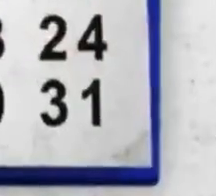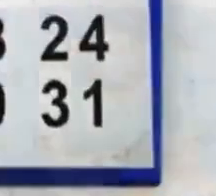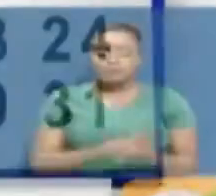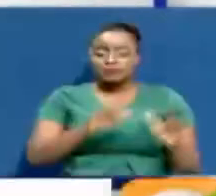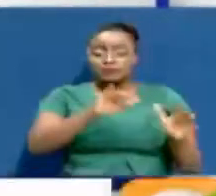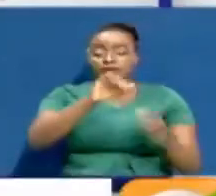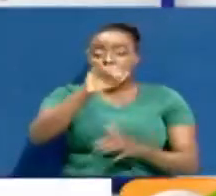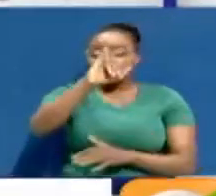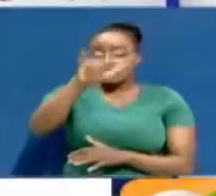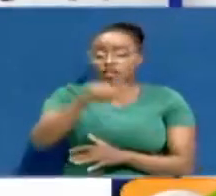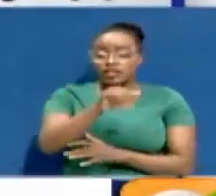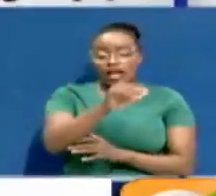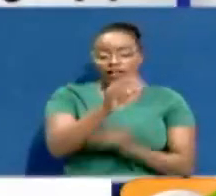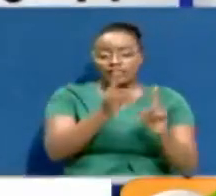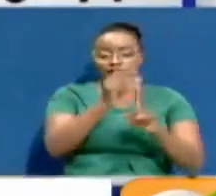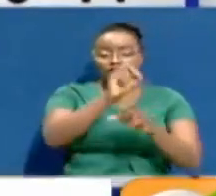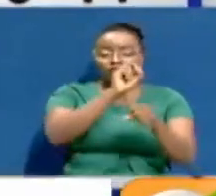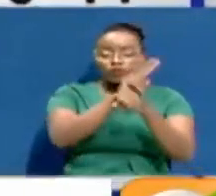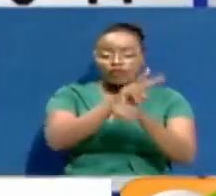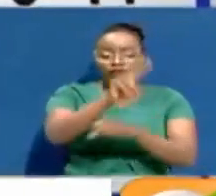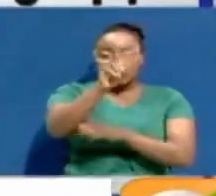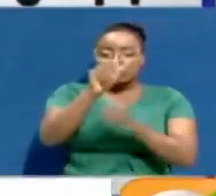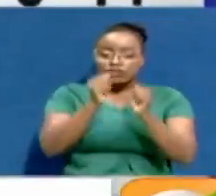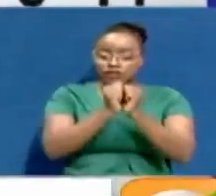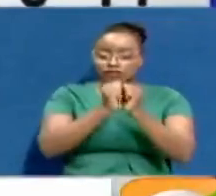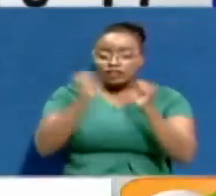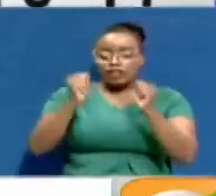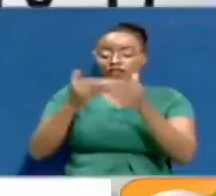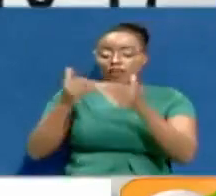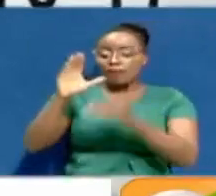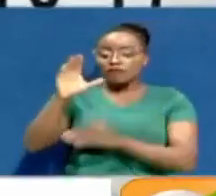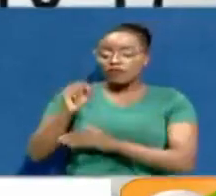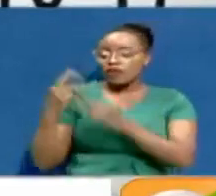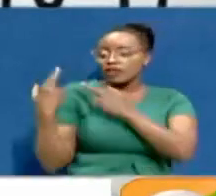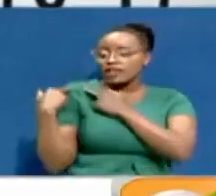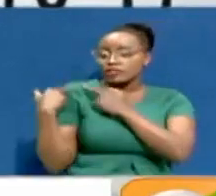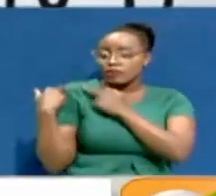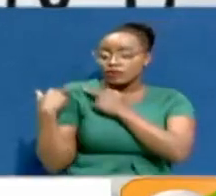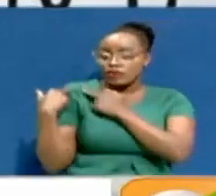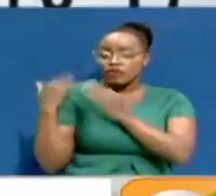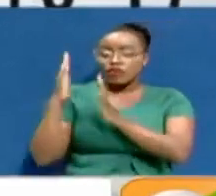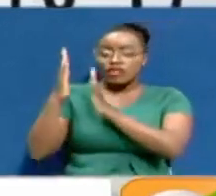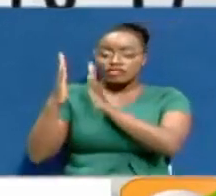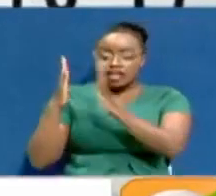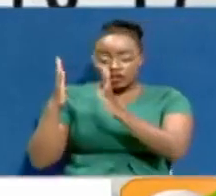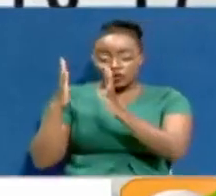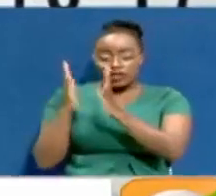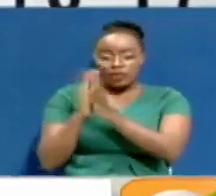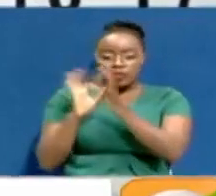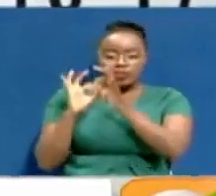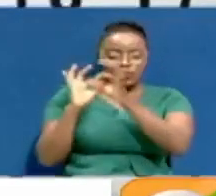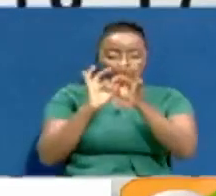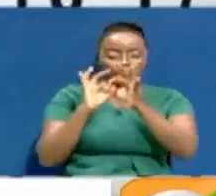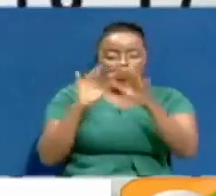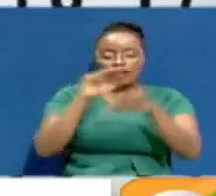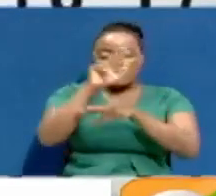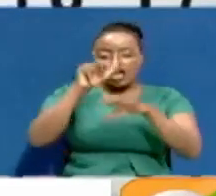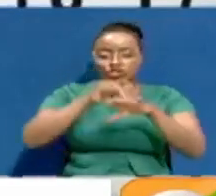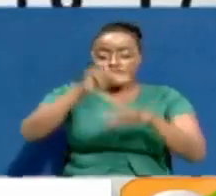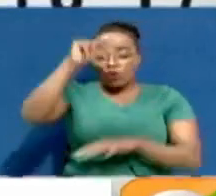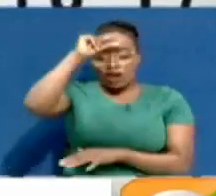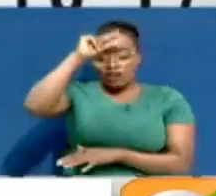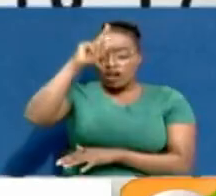On January 12, 2015, the then Cabinet Secretary in charge of the Interior and Coordination of National